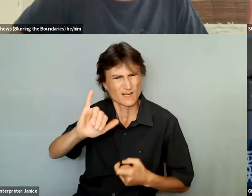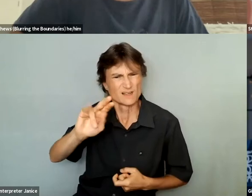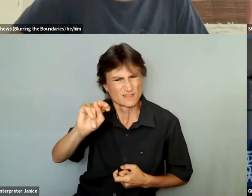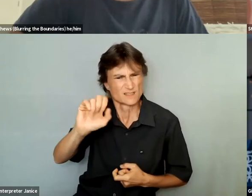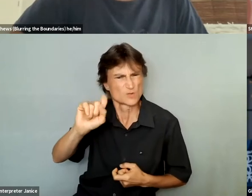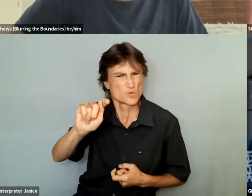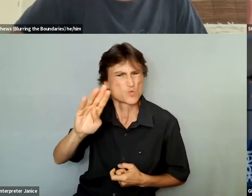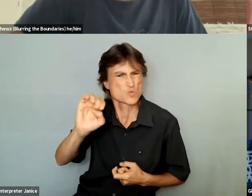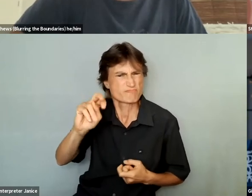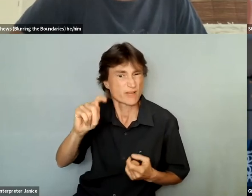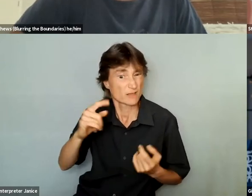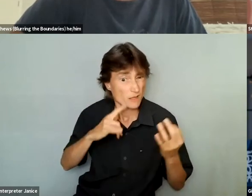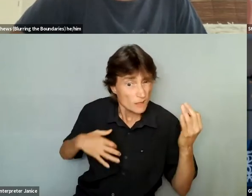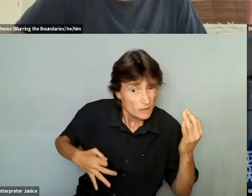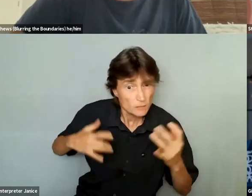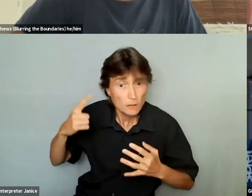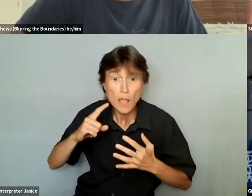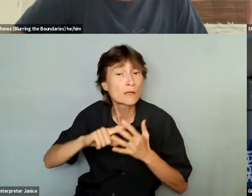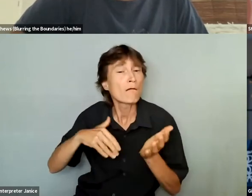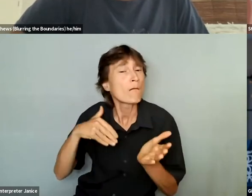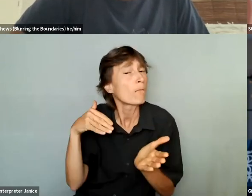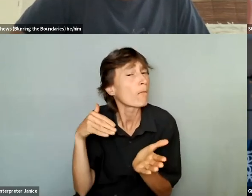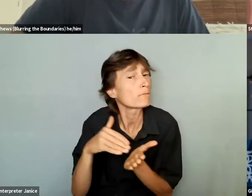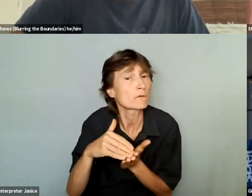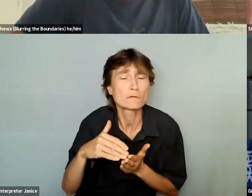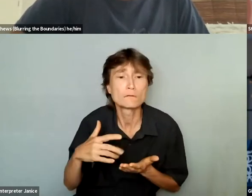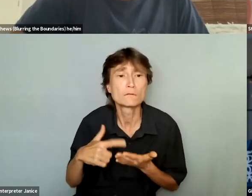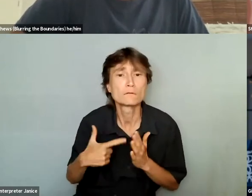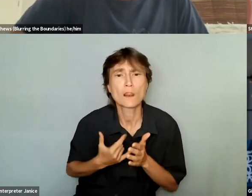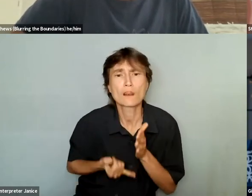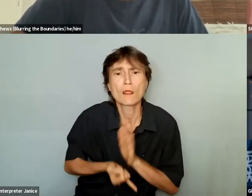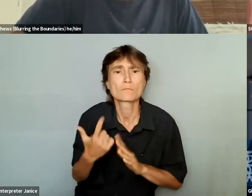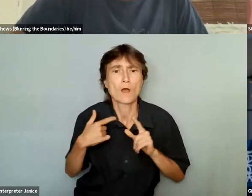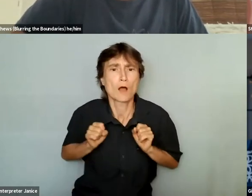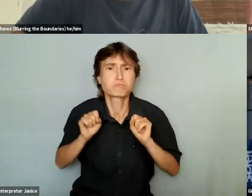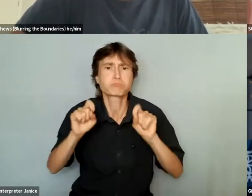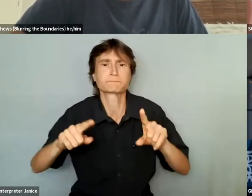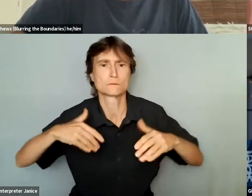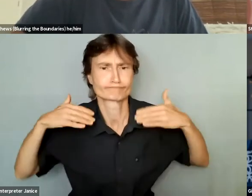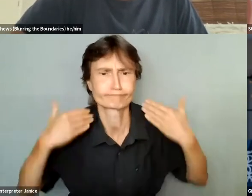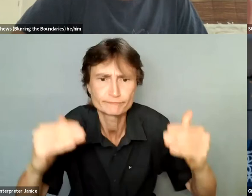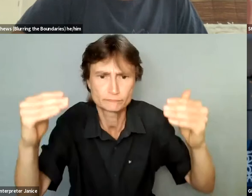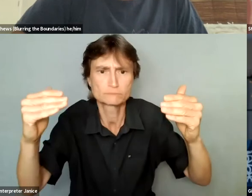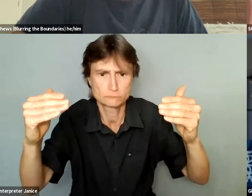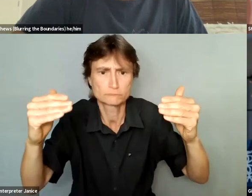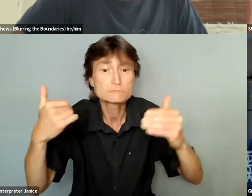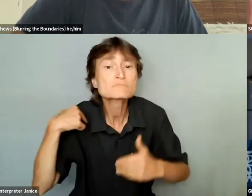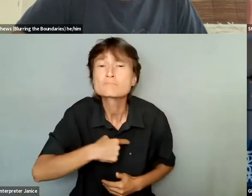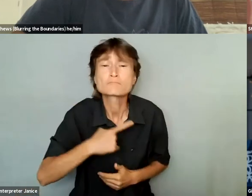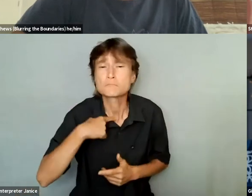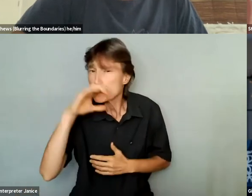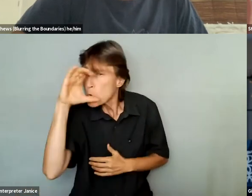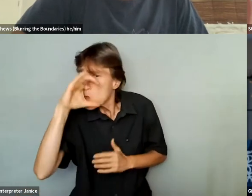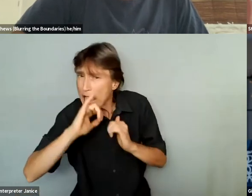on improvisation, we are able to express music in ways